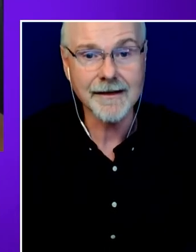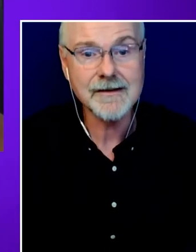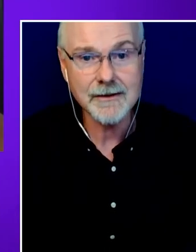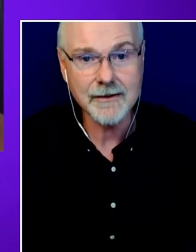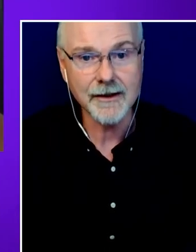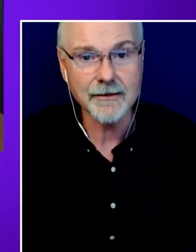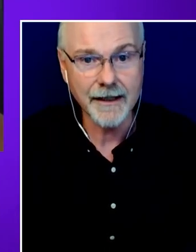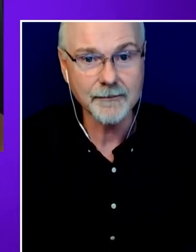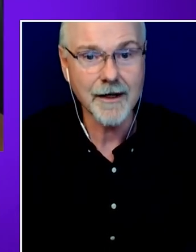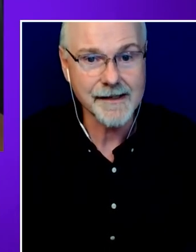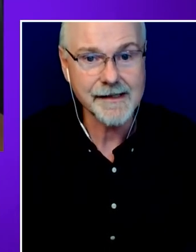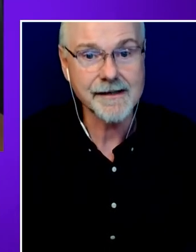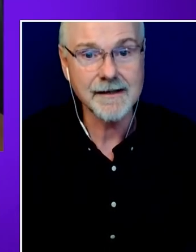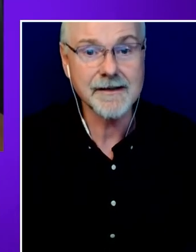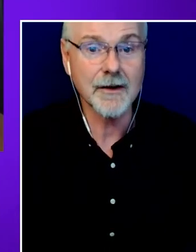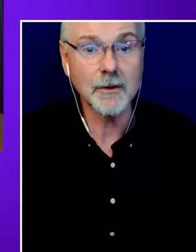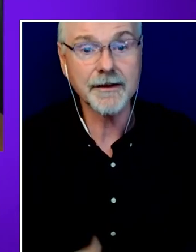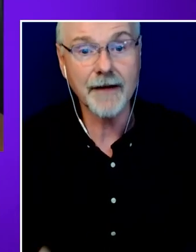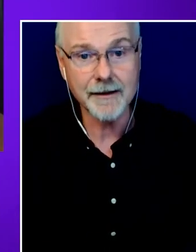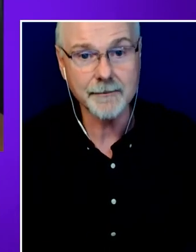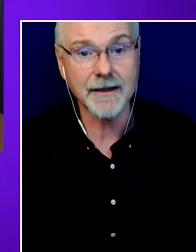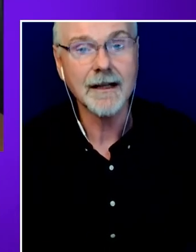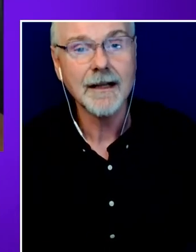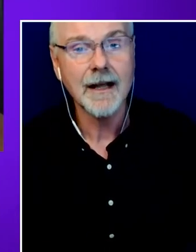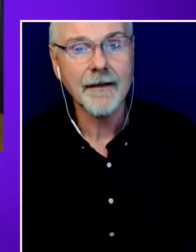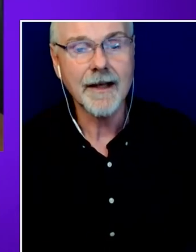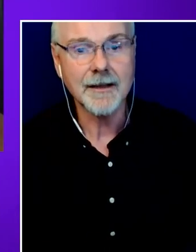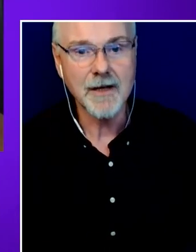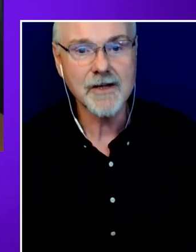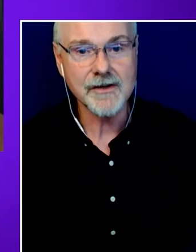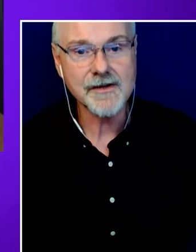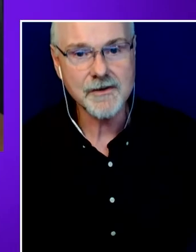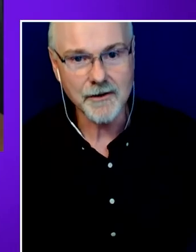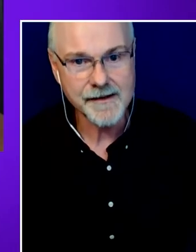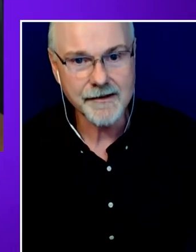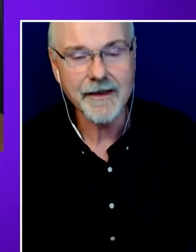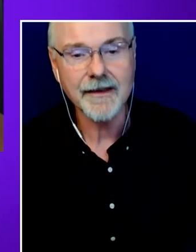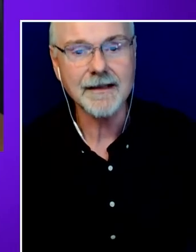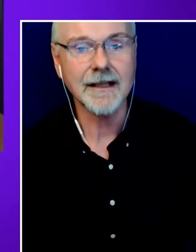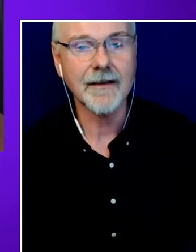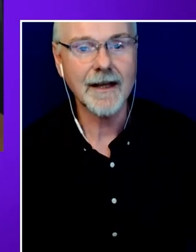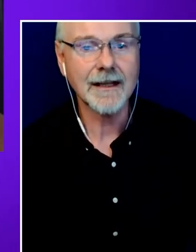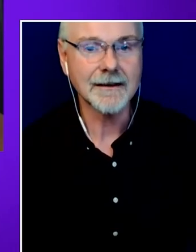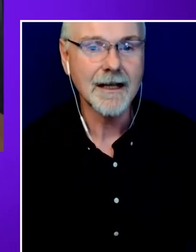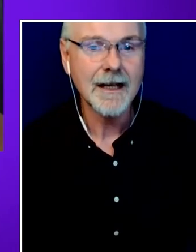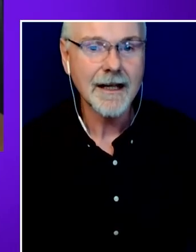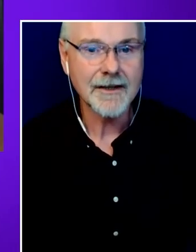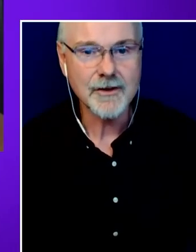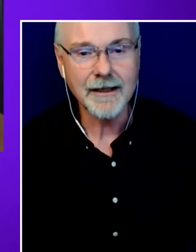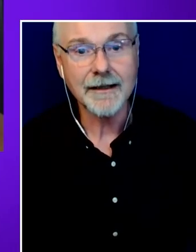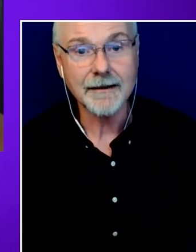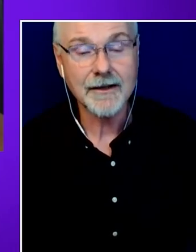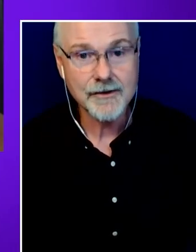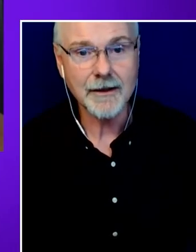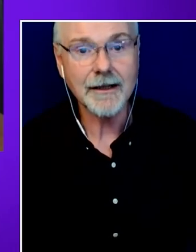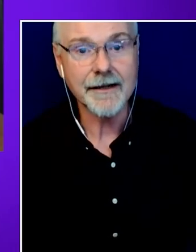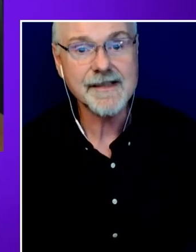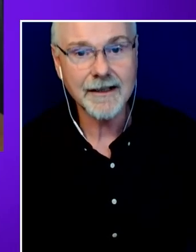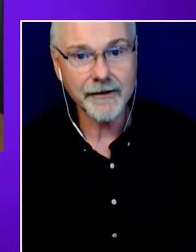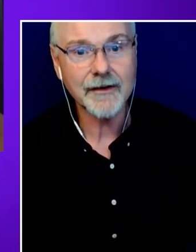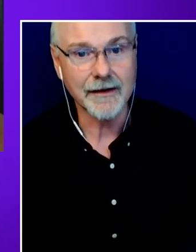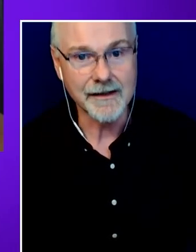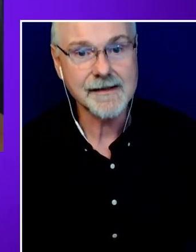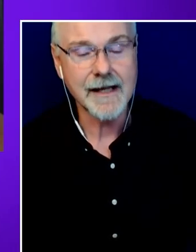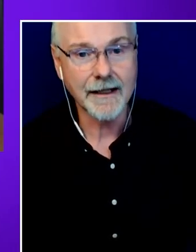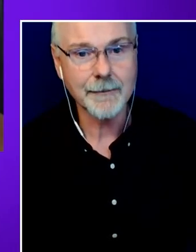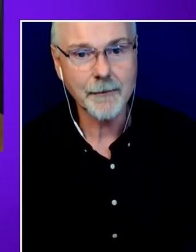contribute a lot to the creative process and to the whole development. They can make sure the stories are authentic, and they can contribute a lot of